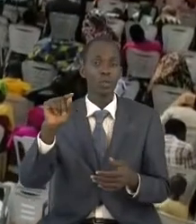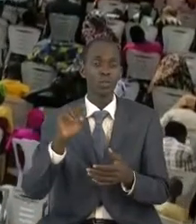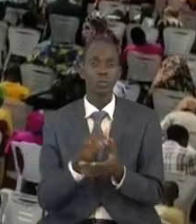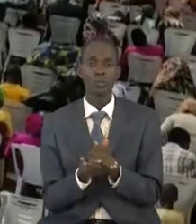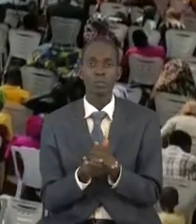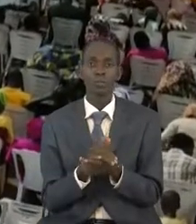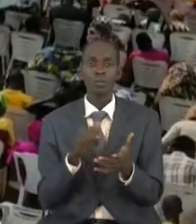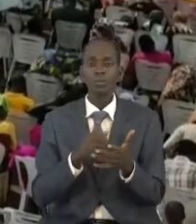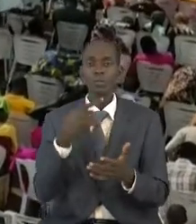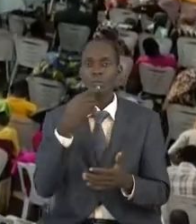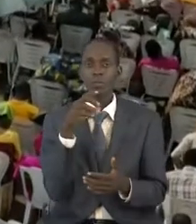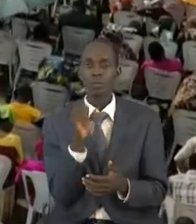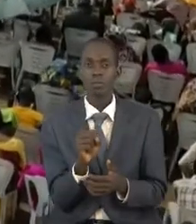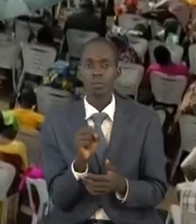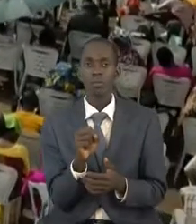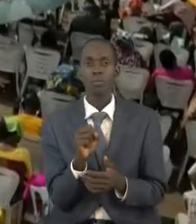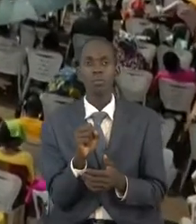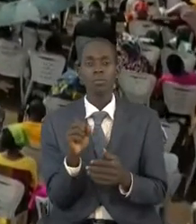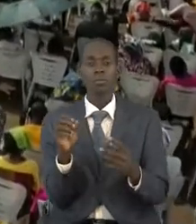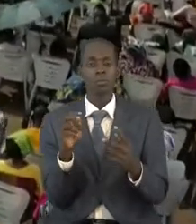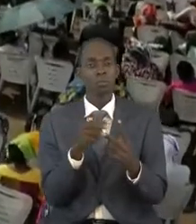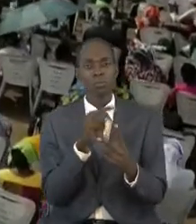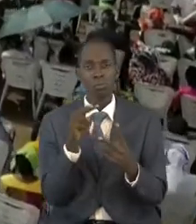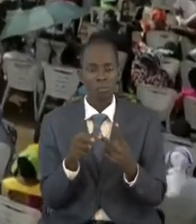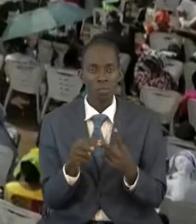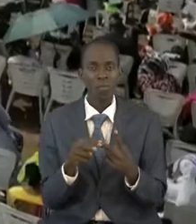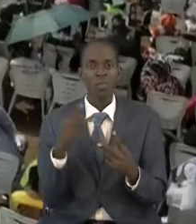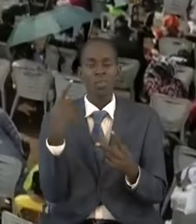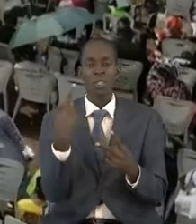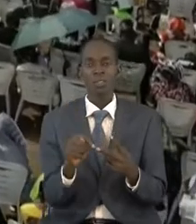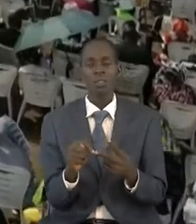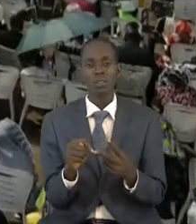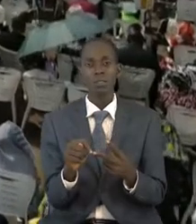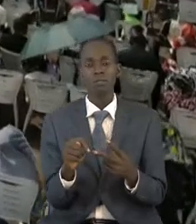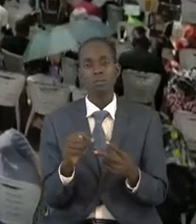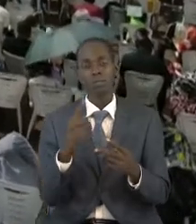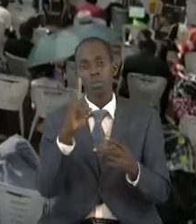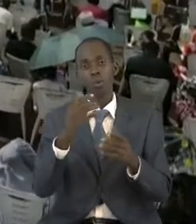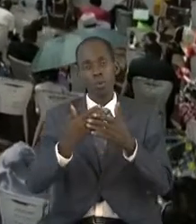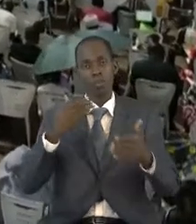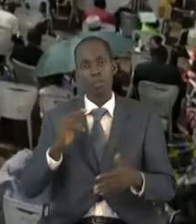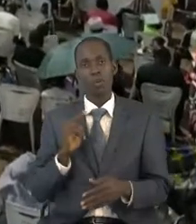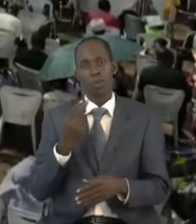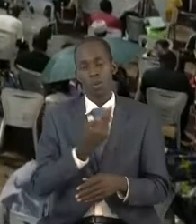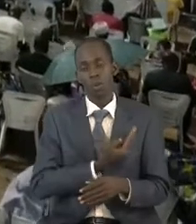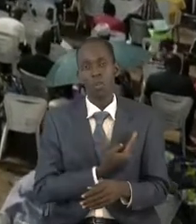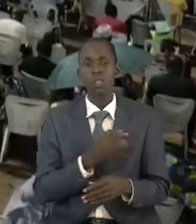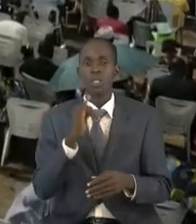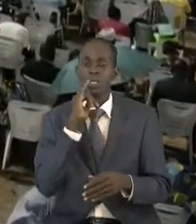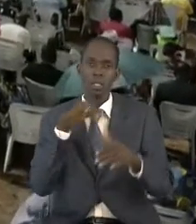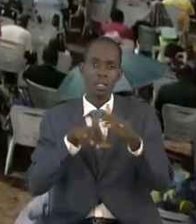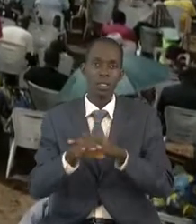says, whither the forerunner for us is entered. The